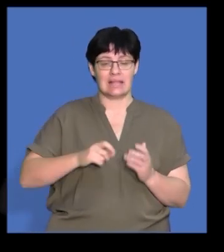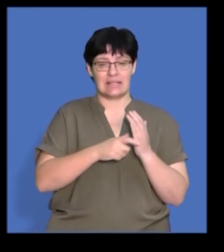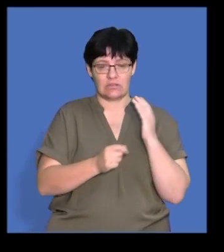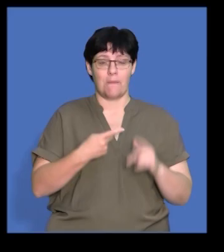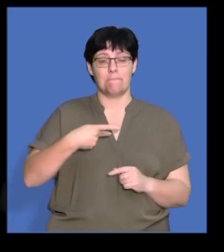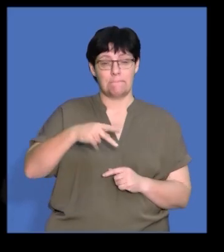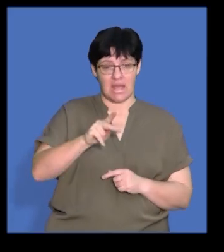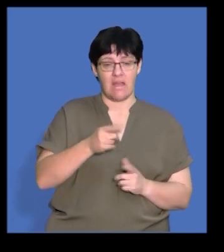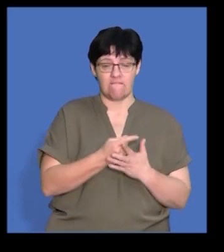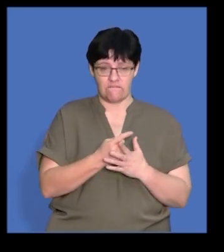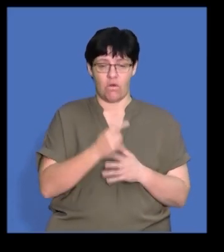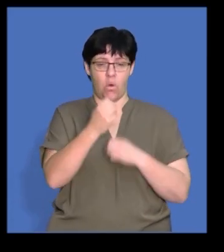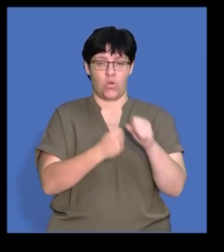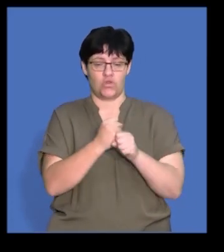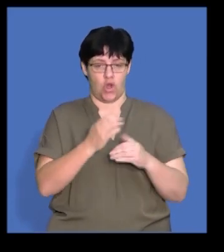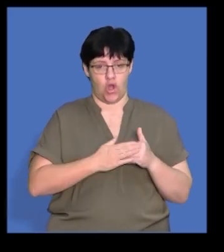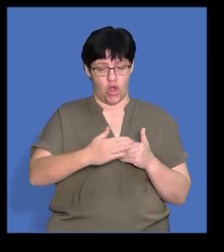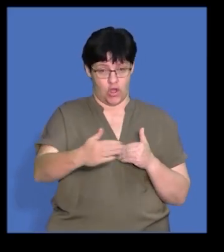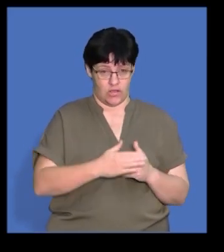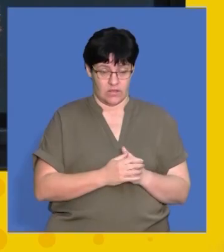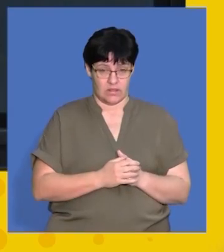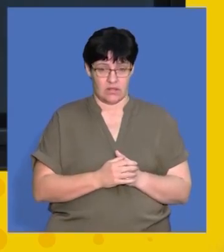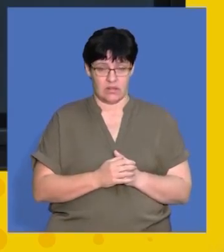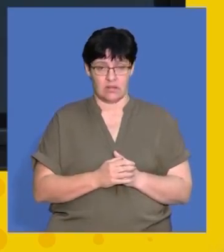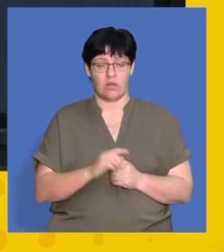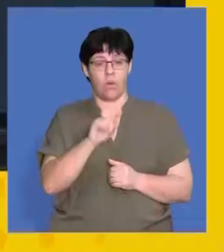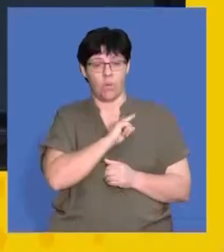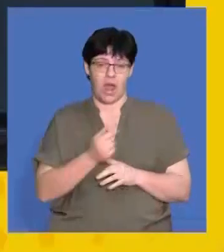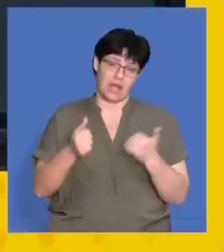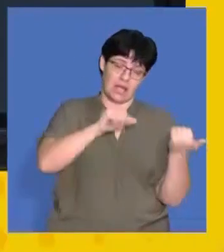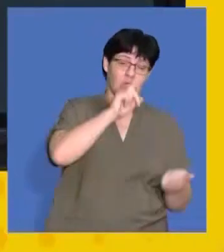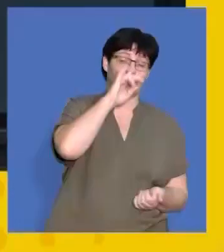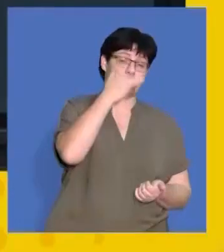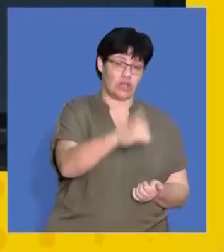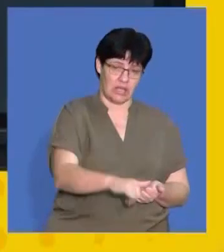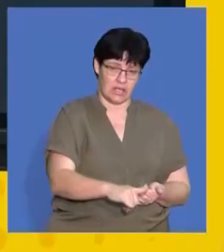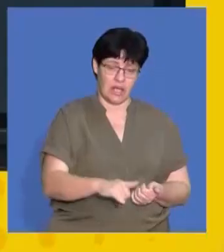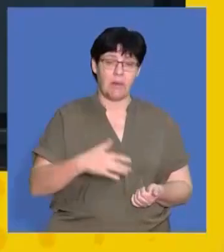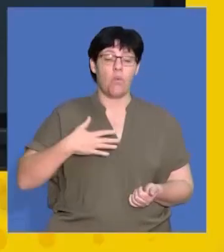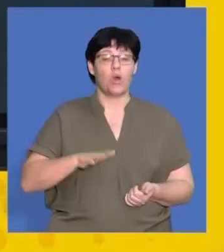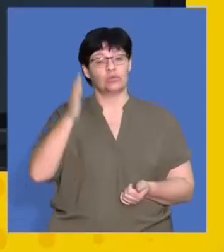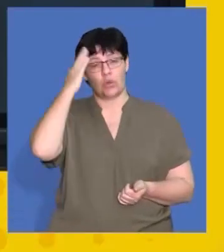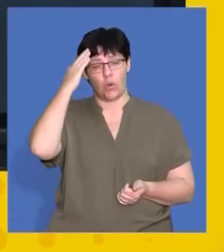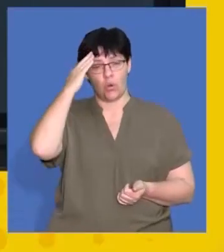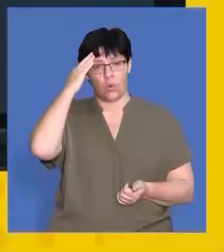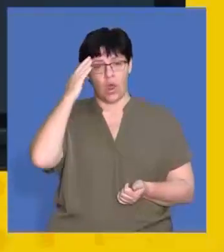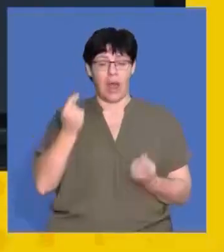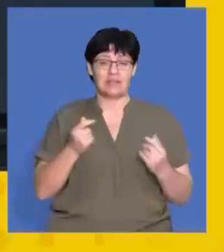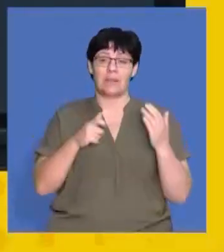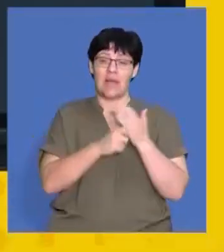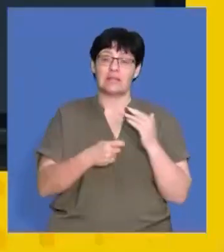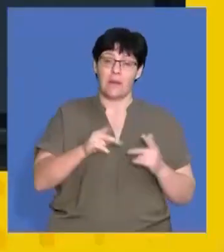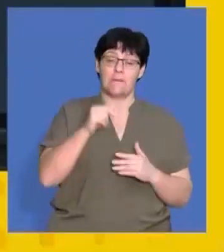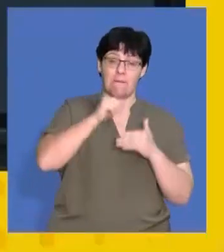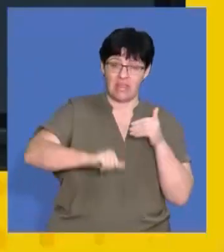to pay for the whole tax year. So the reason I went back to check that is I want to know if they wanted to know how much tax he pays